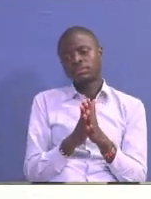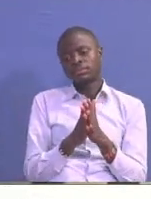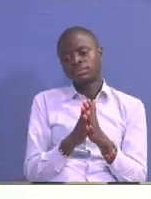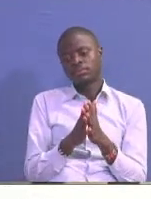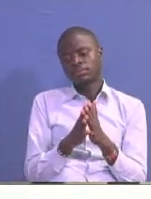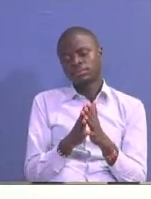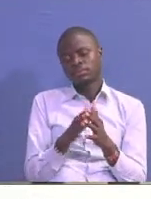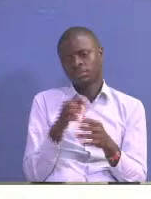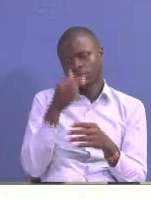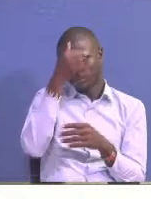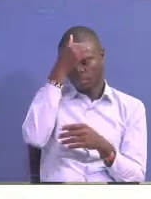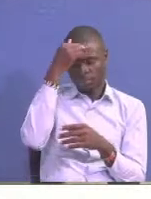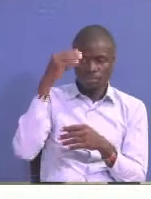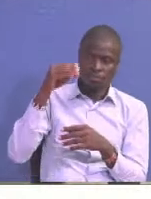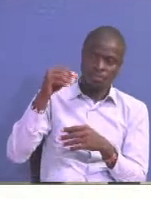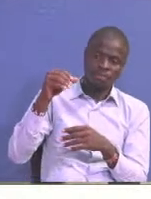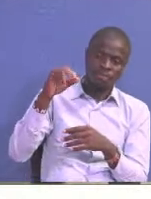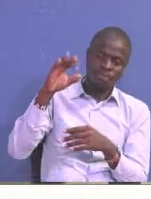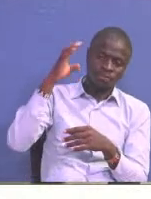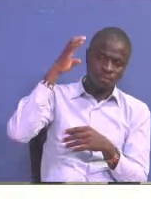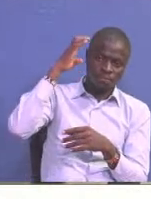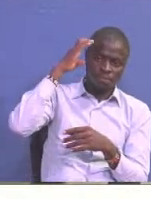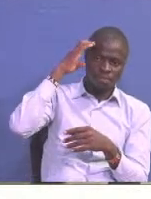because of quality of the education.